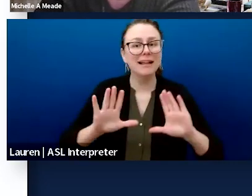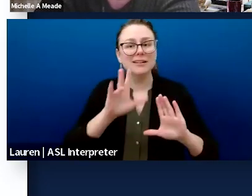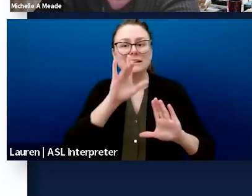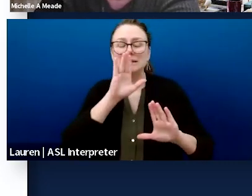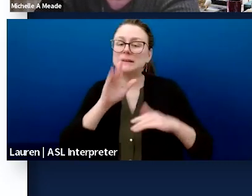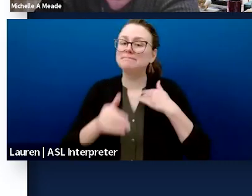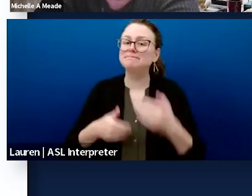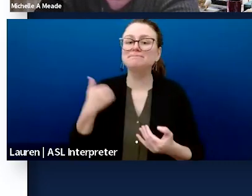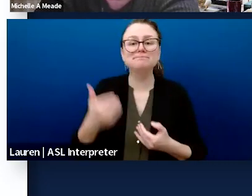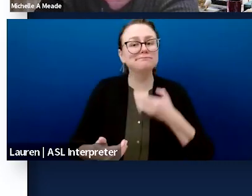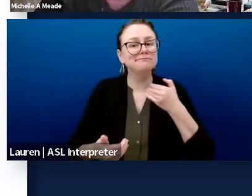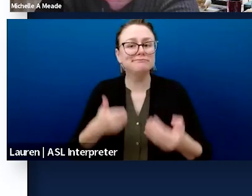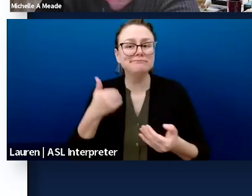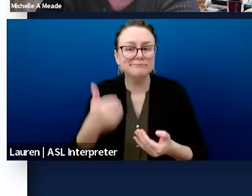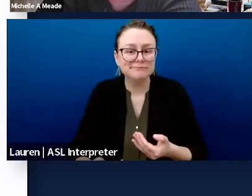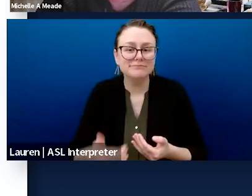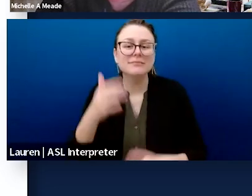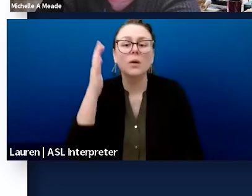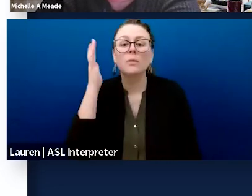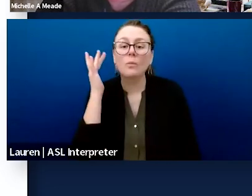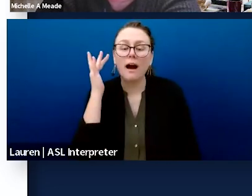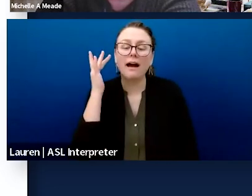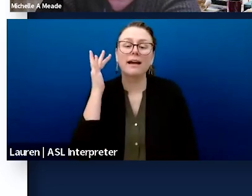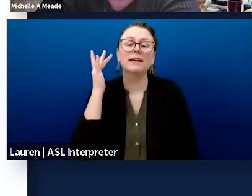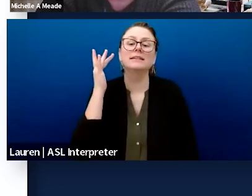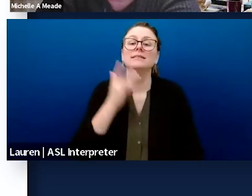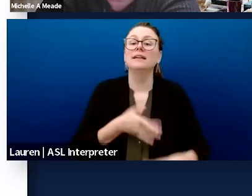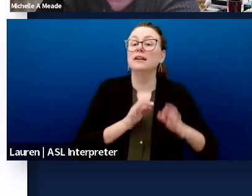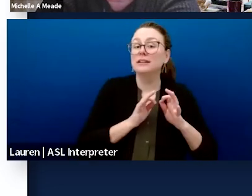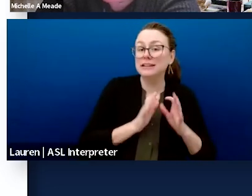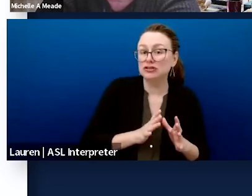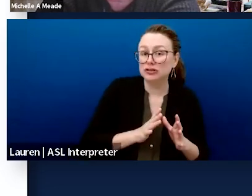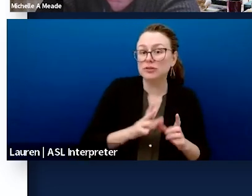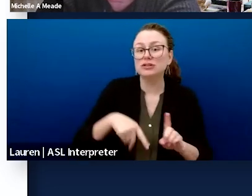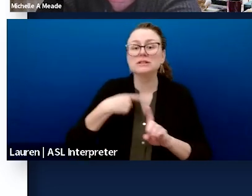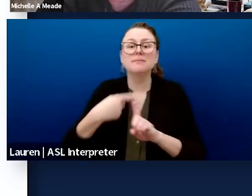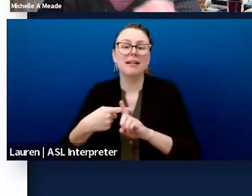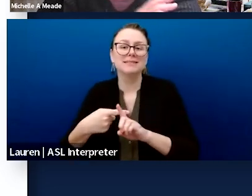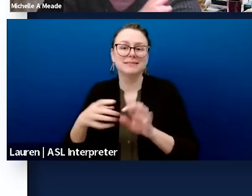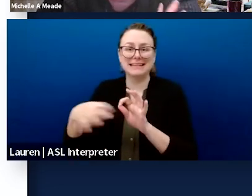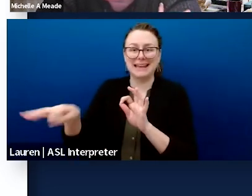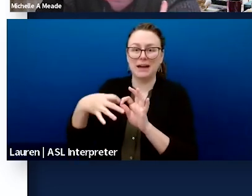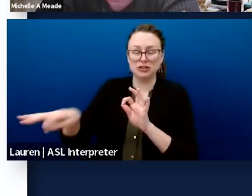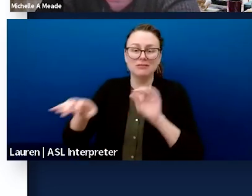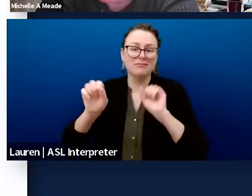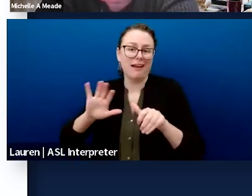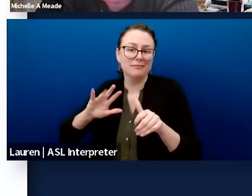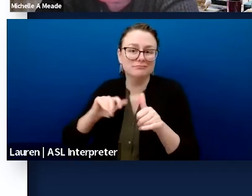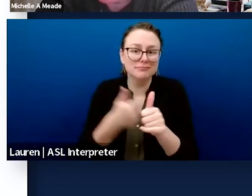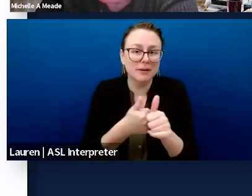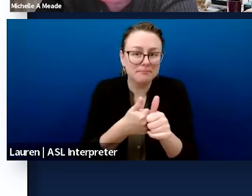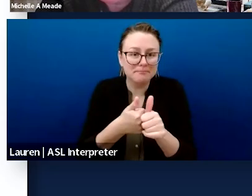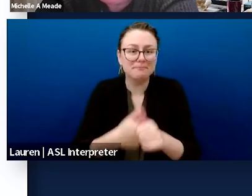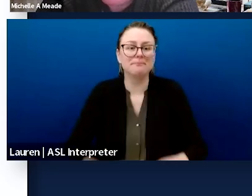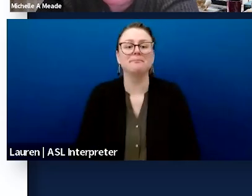a reasonable pace so that our ASL interpreters and the captions are able to capture what